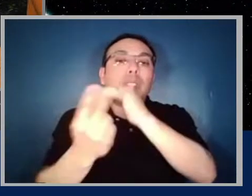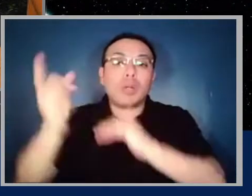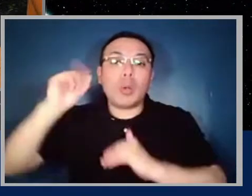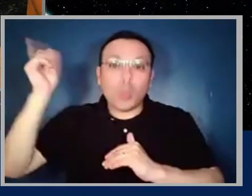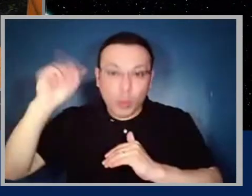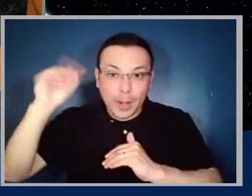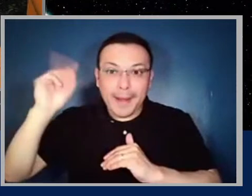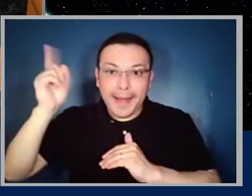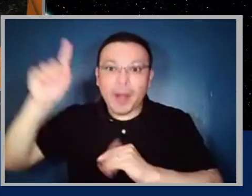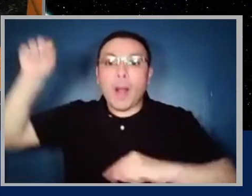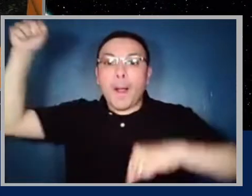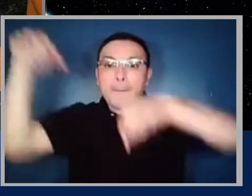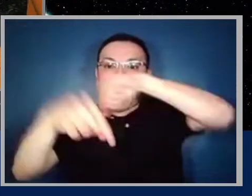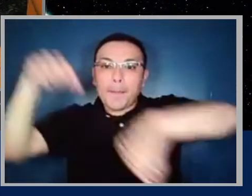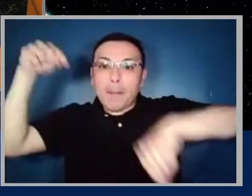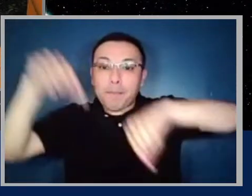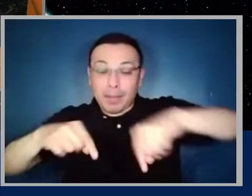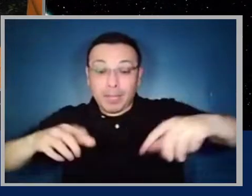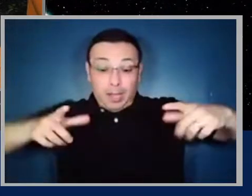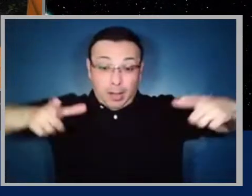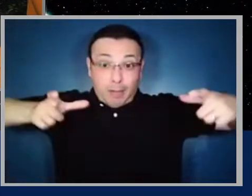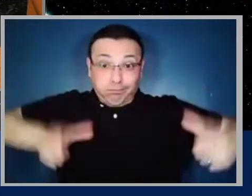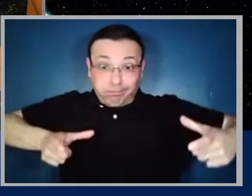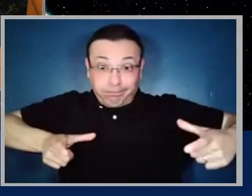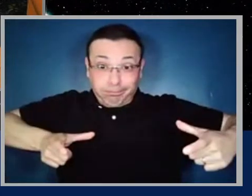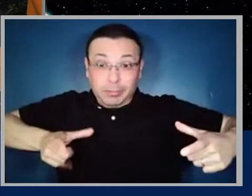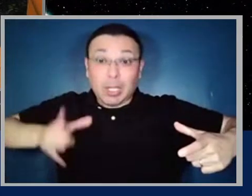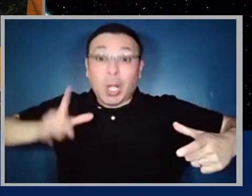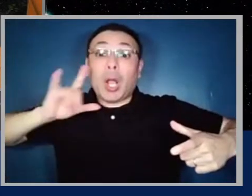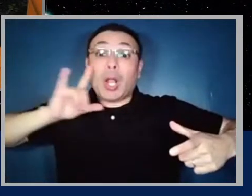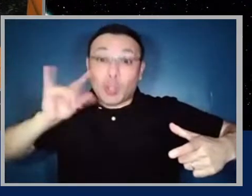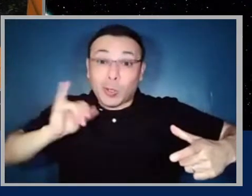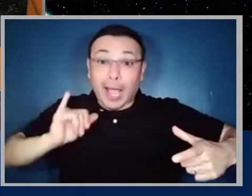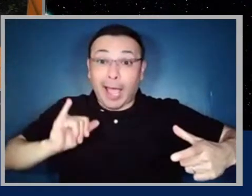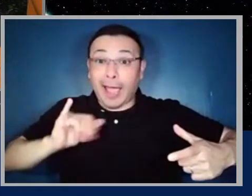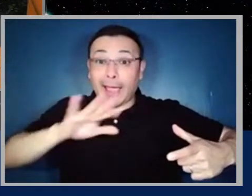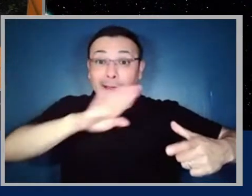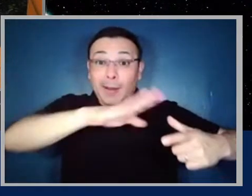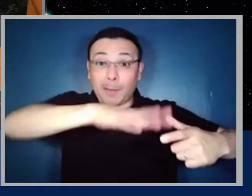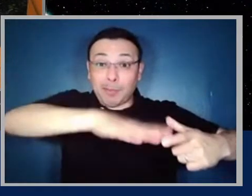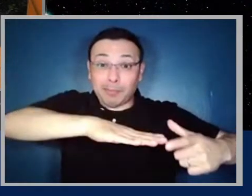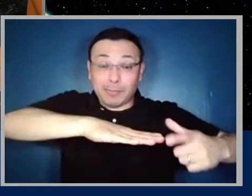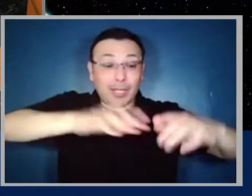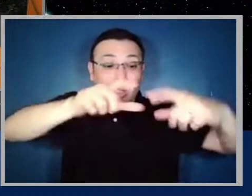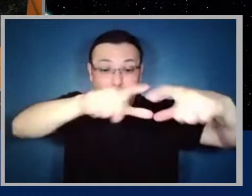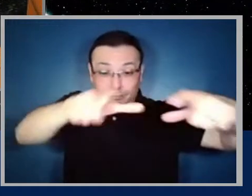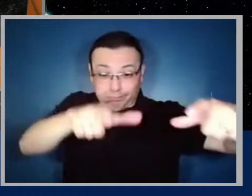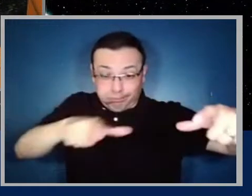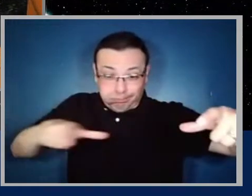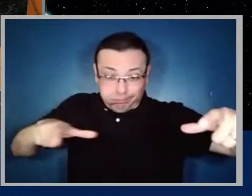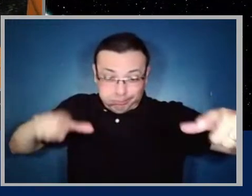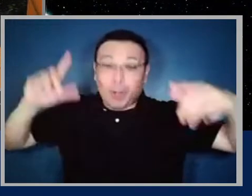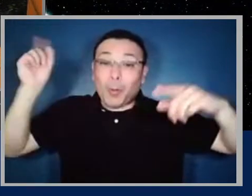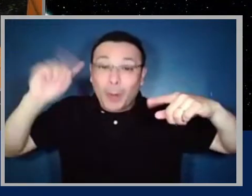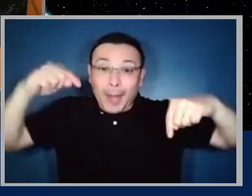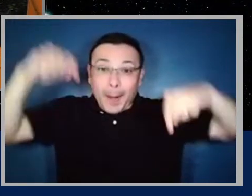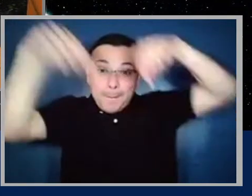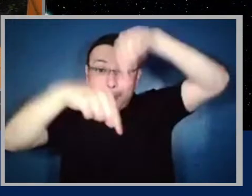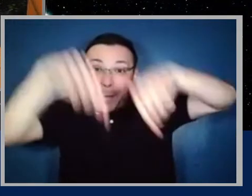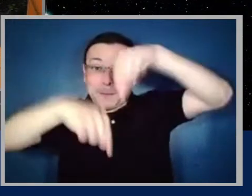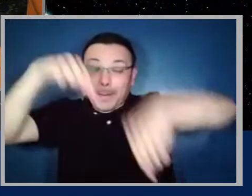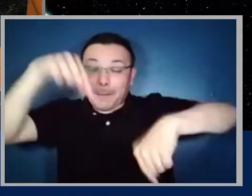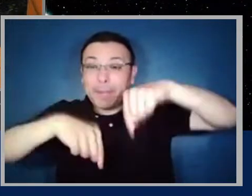footprint. Yeah, it's a footprint. It really is a Sasquatch footprint. Yeah, and those footprints help us figure out. And by the way, the